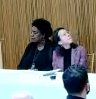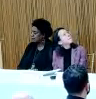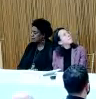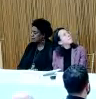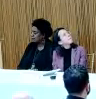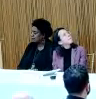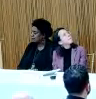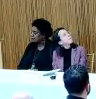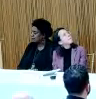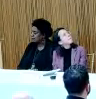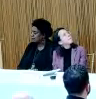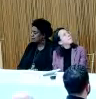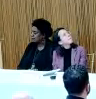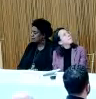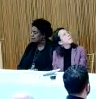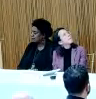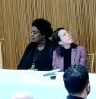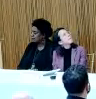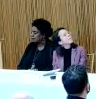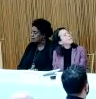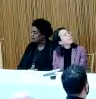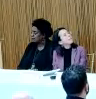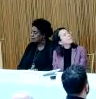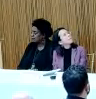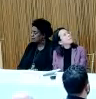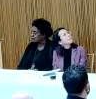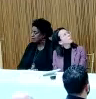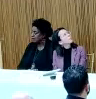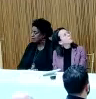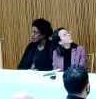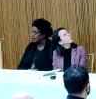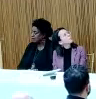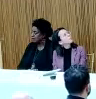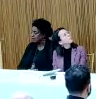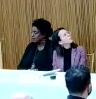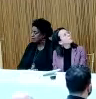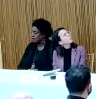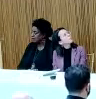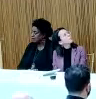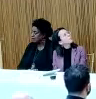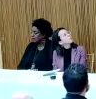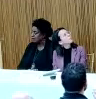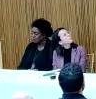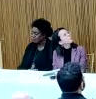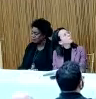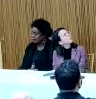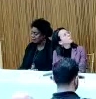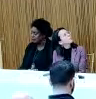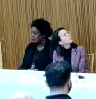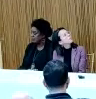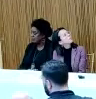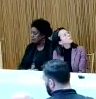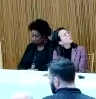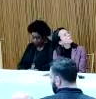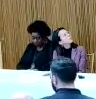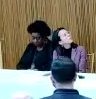area every time I get a new listen in brenwood or a new client I get so excited cuz there's a nice of people when we sent kelvin's counterpart